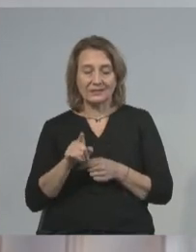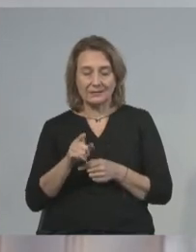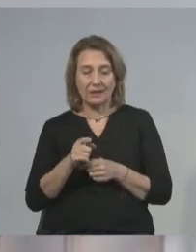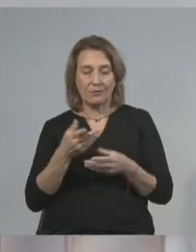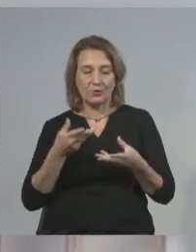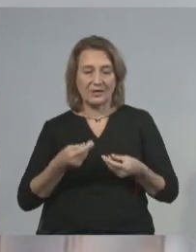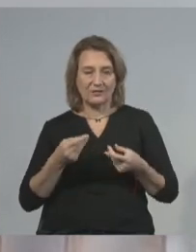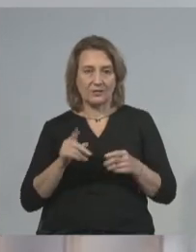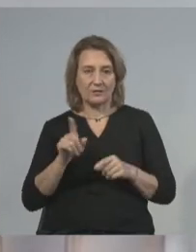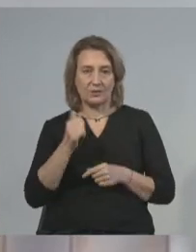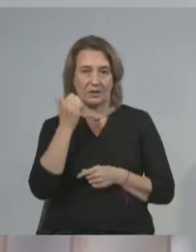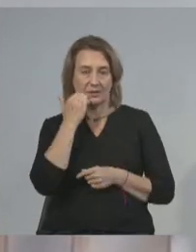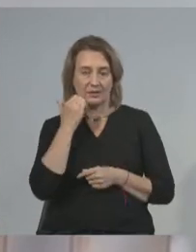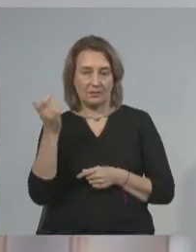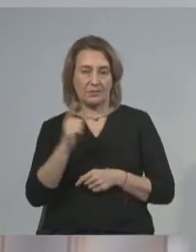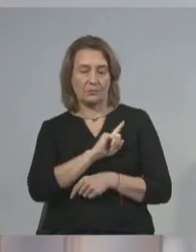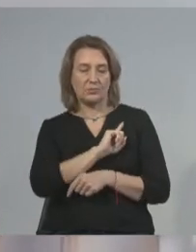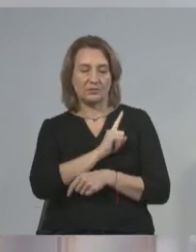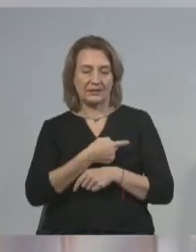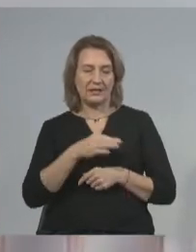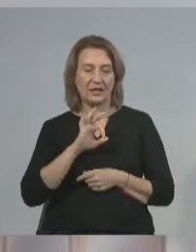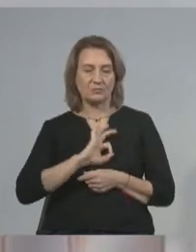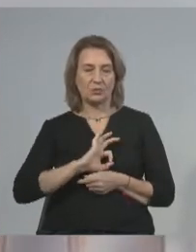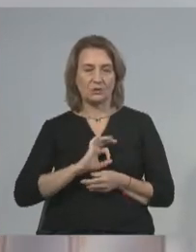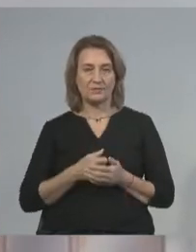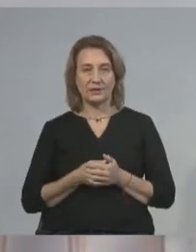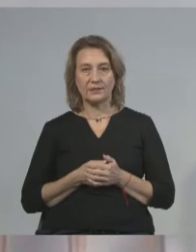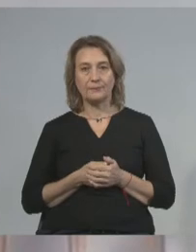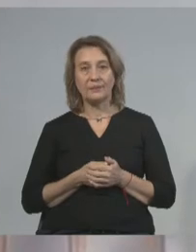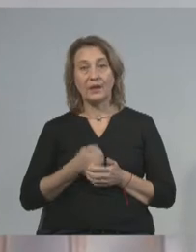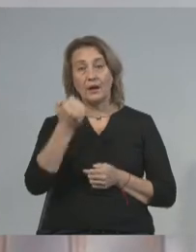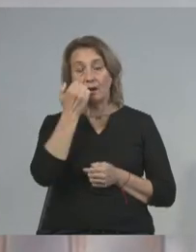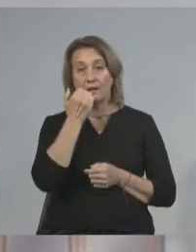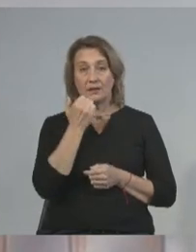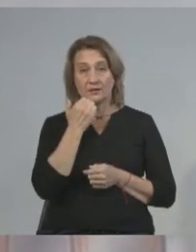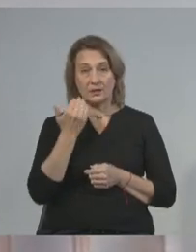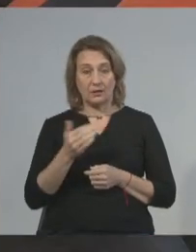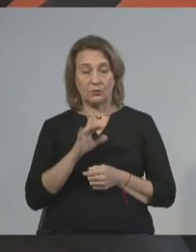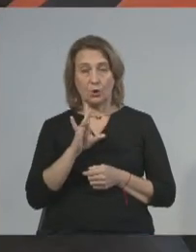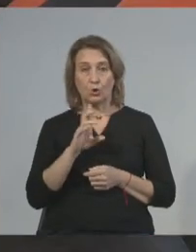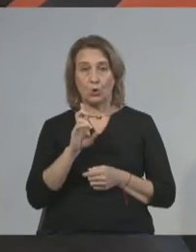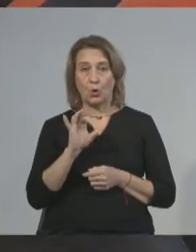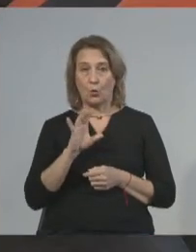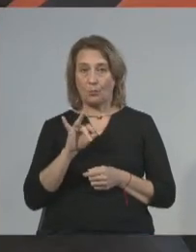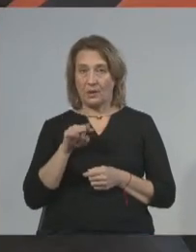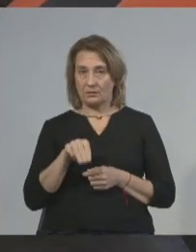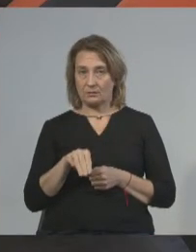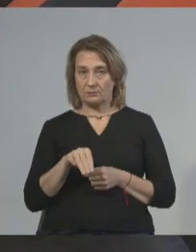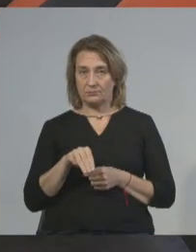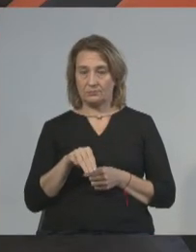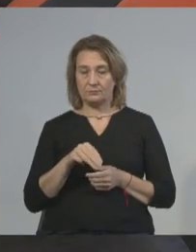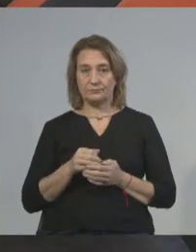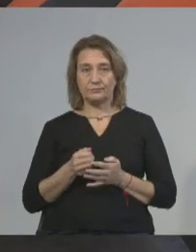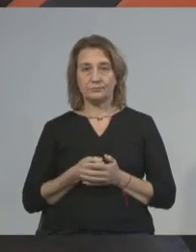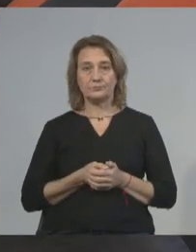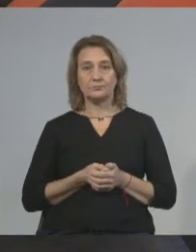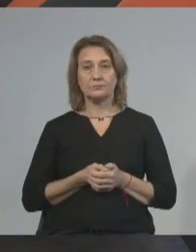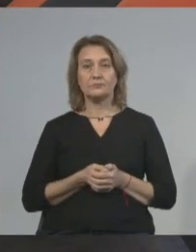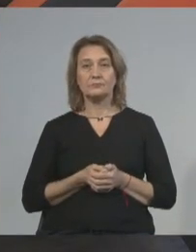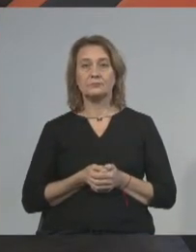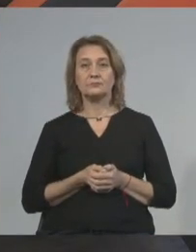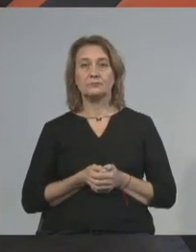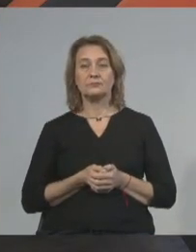uh all in all this is the vulnerability kremlin is going to exploit